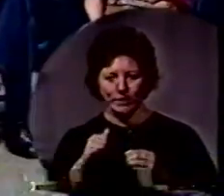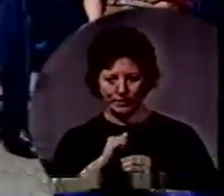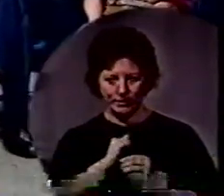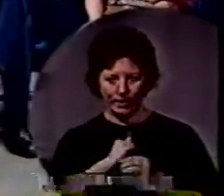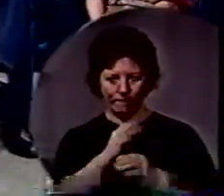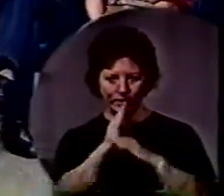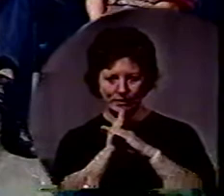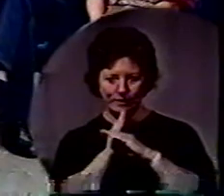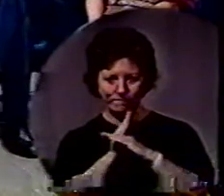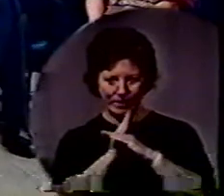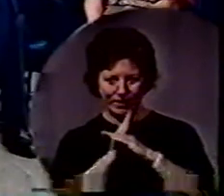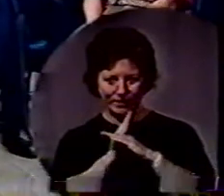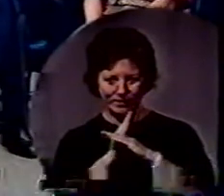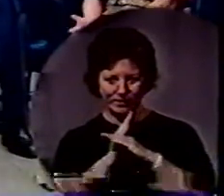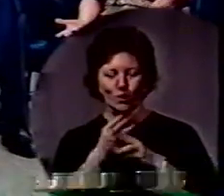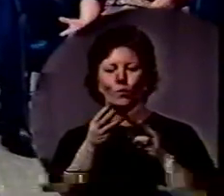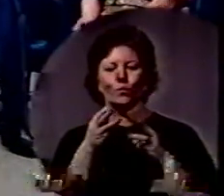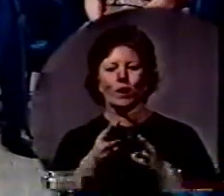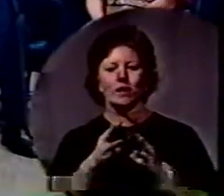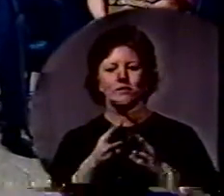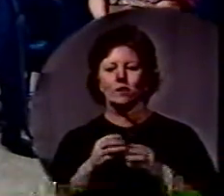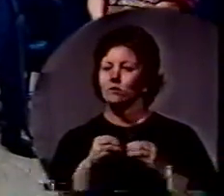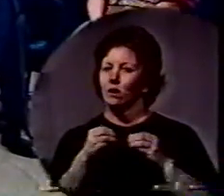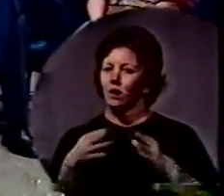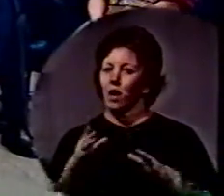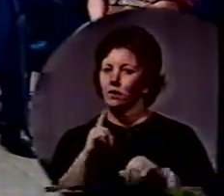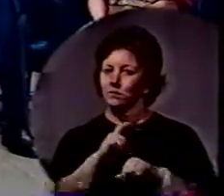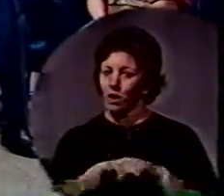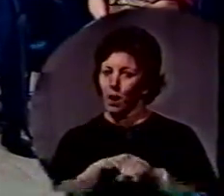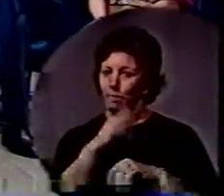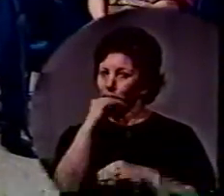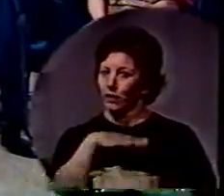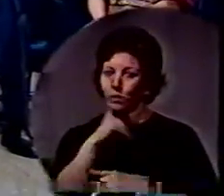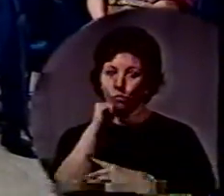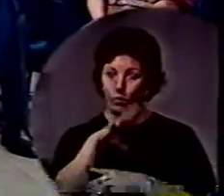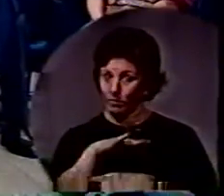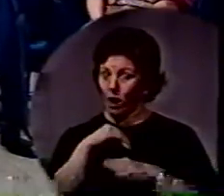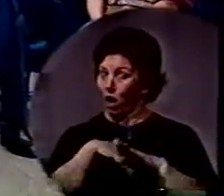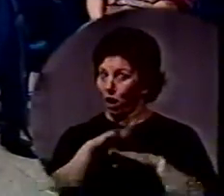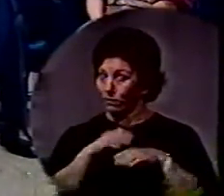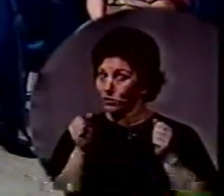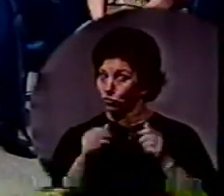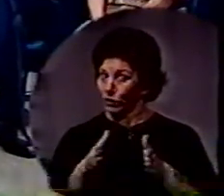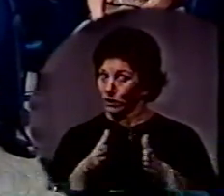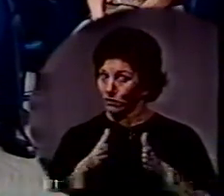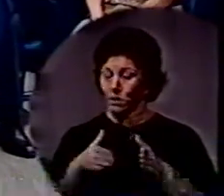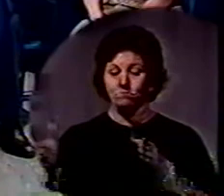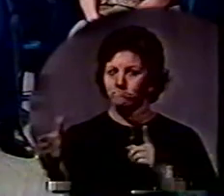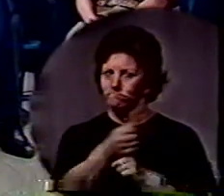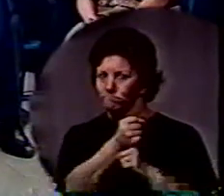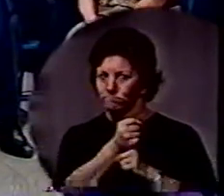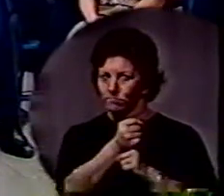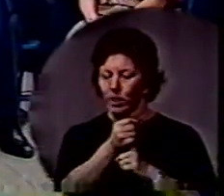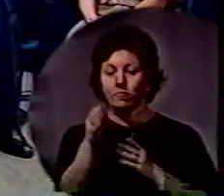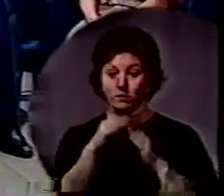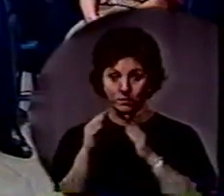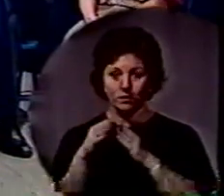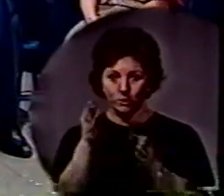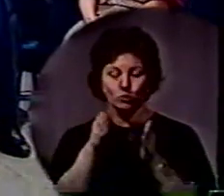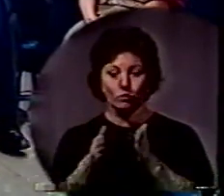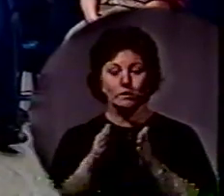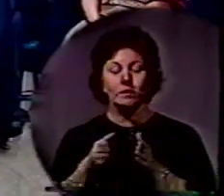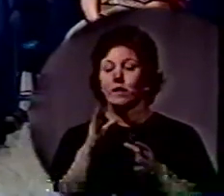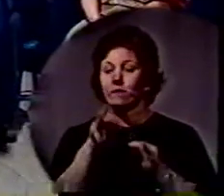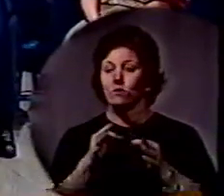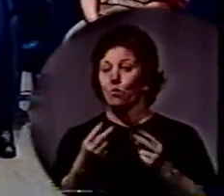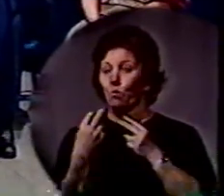techniques tonight because there are so many occasions of women and men as well who are being attacked on the city streets. And if you were watching last